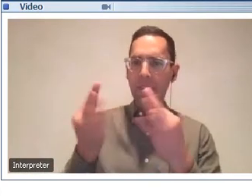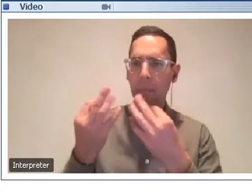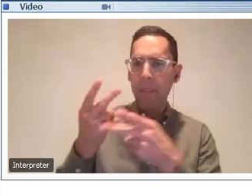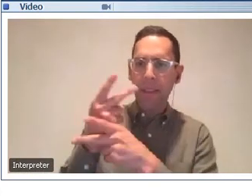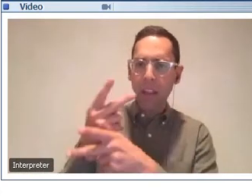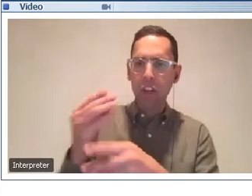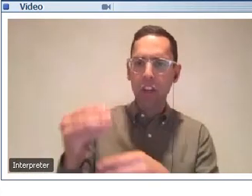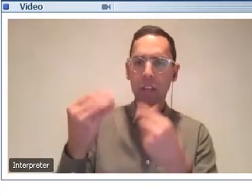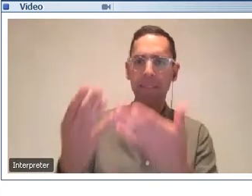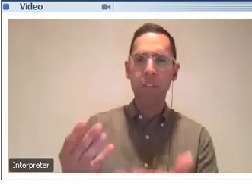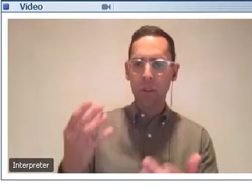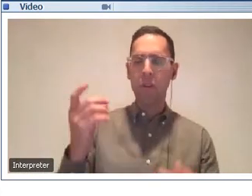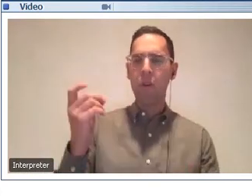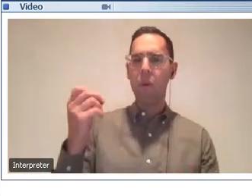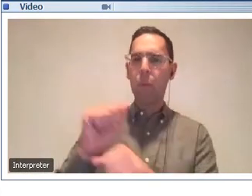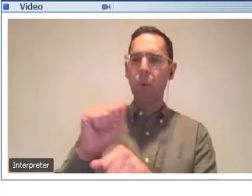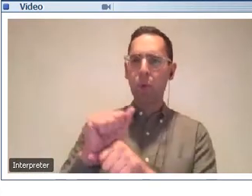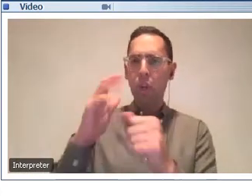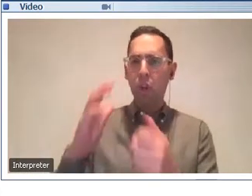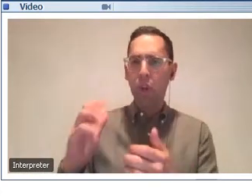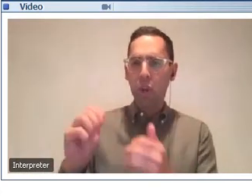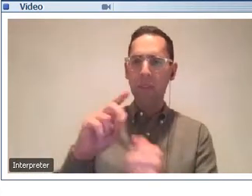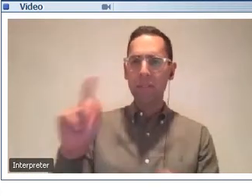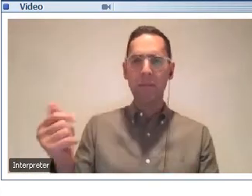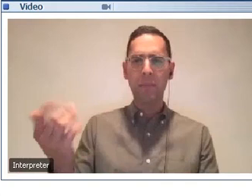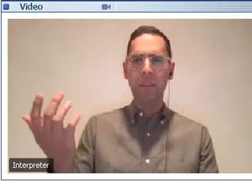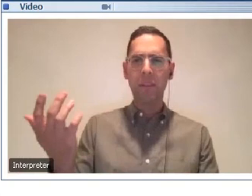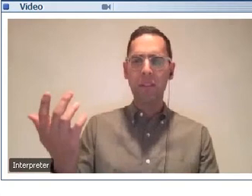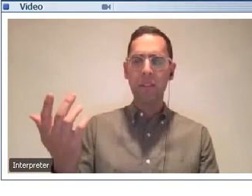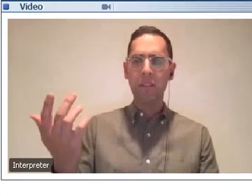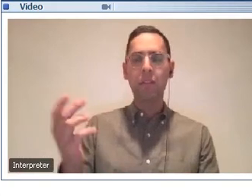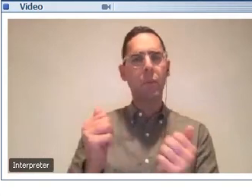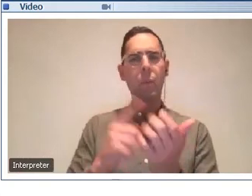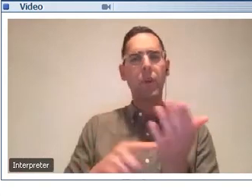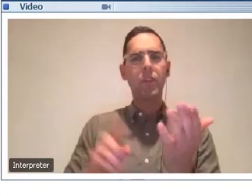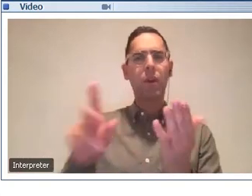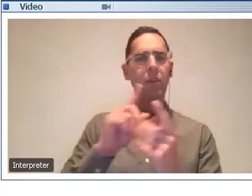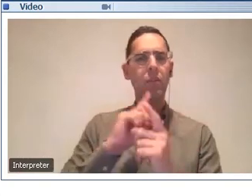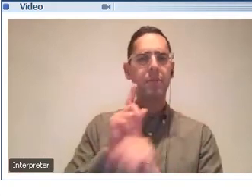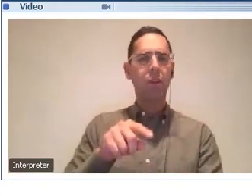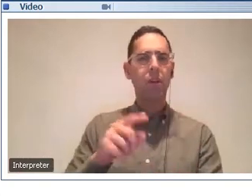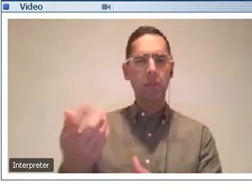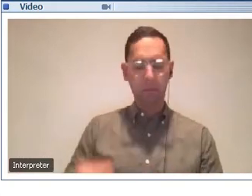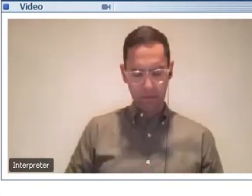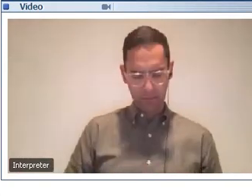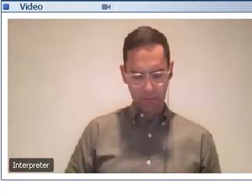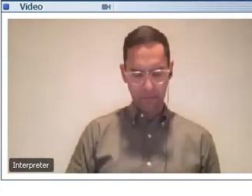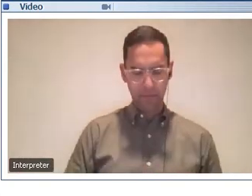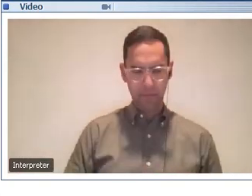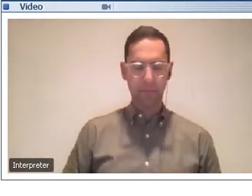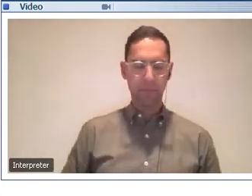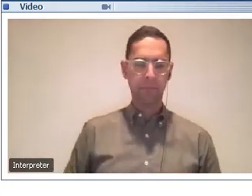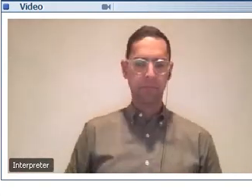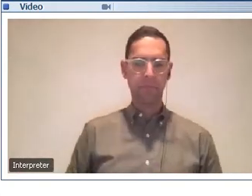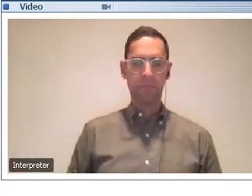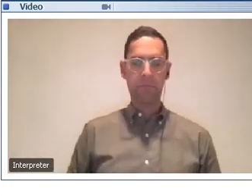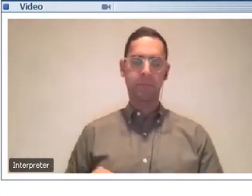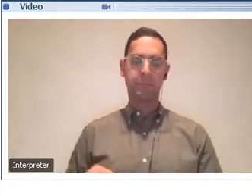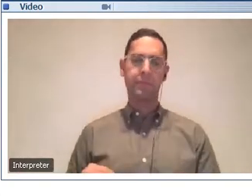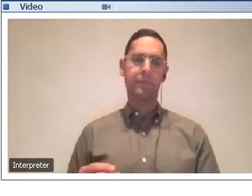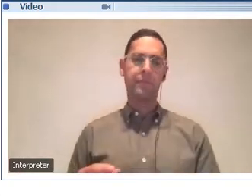identifies as having a disability. How would you respond to that? You know, I would say that